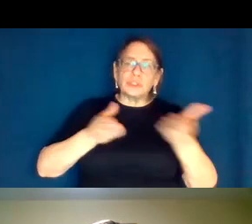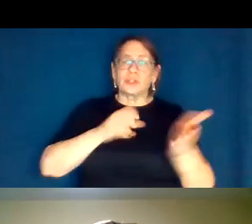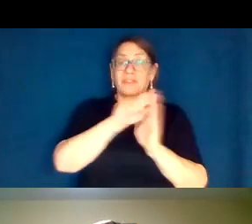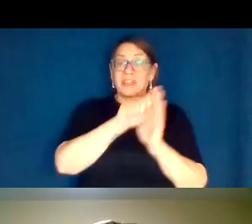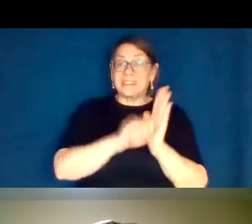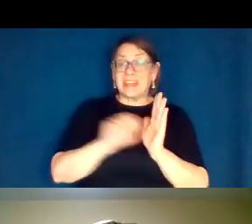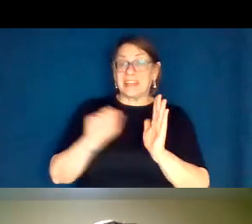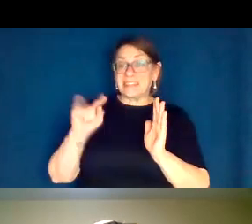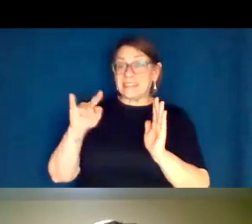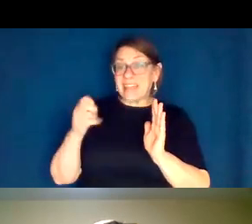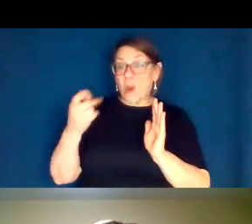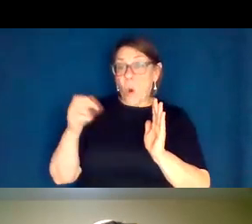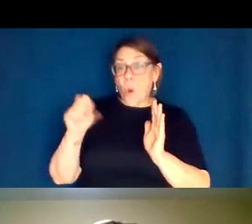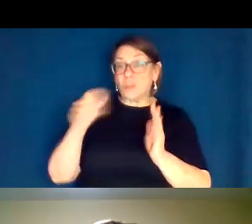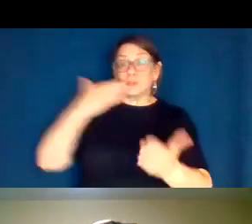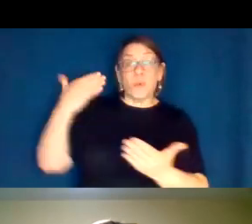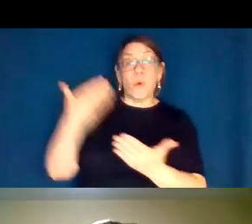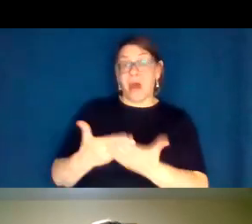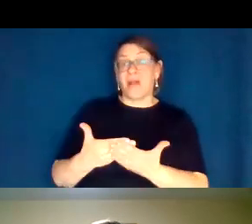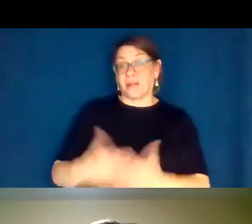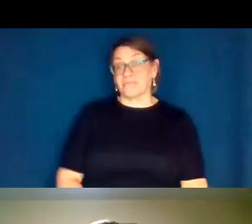and high-performing agencies.